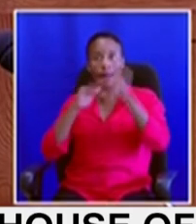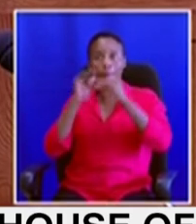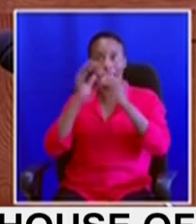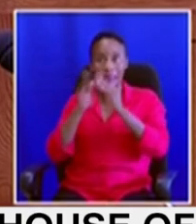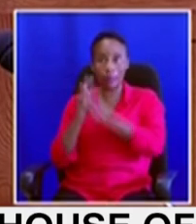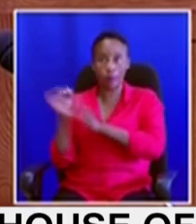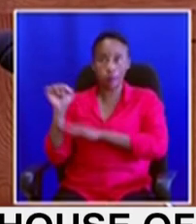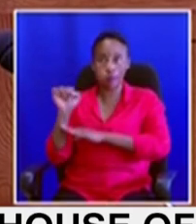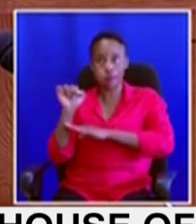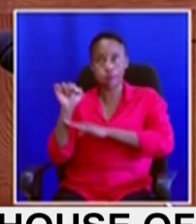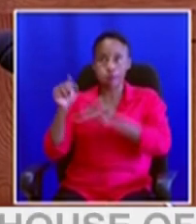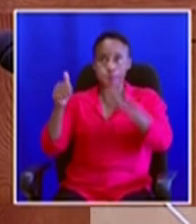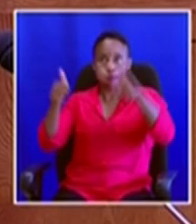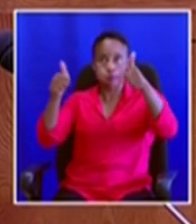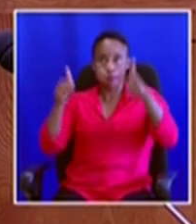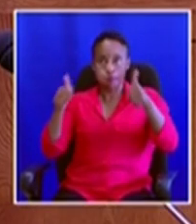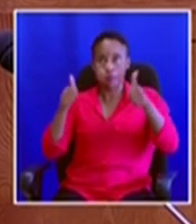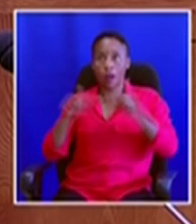important issues.